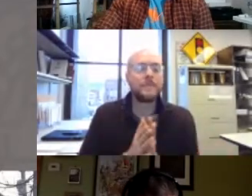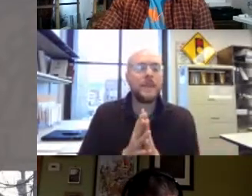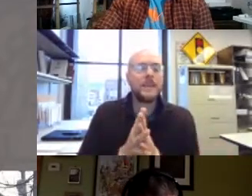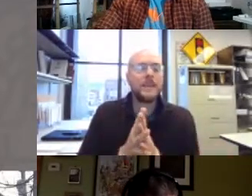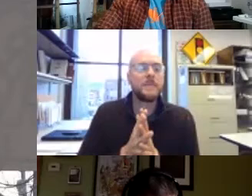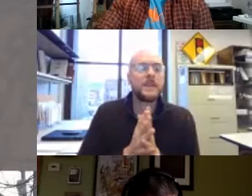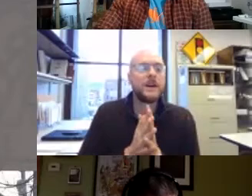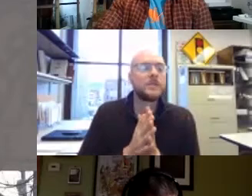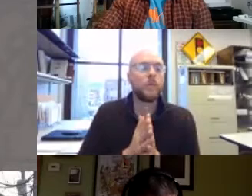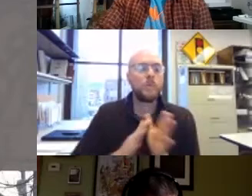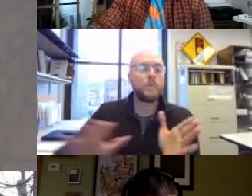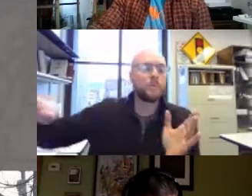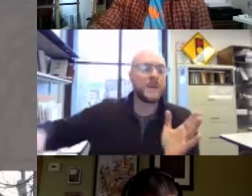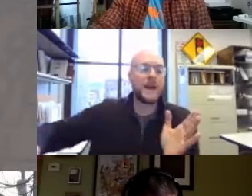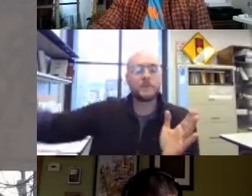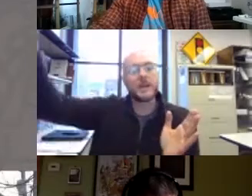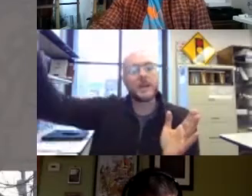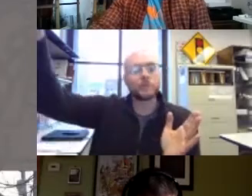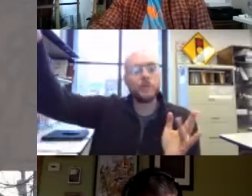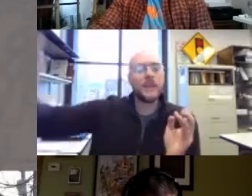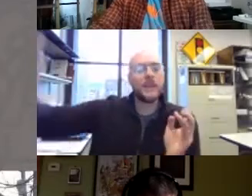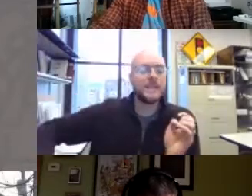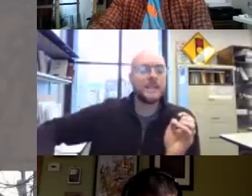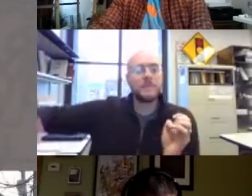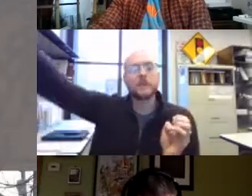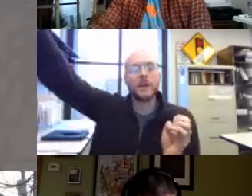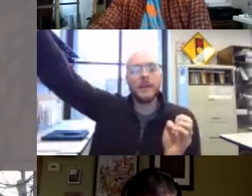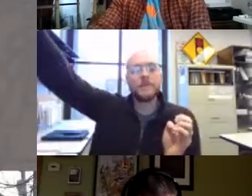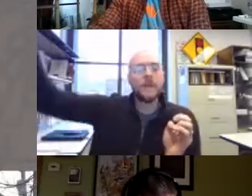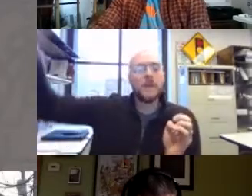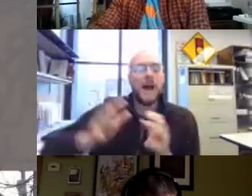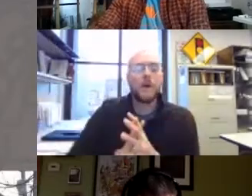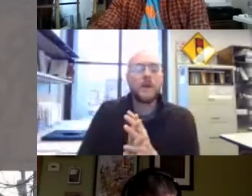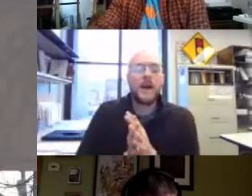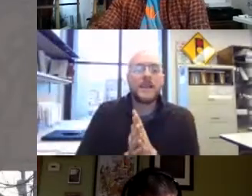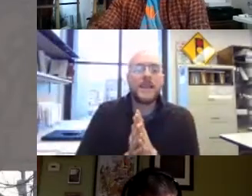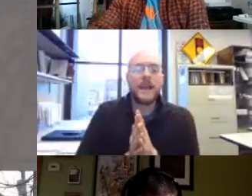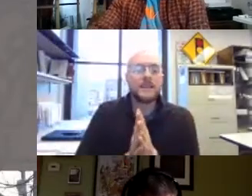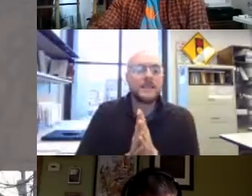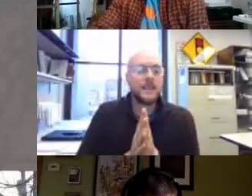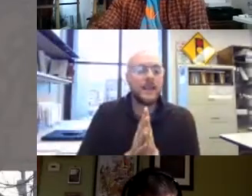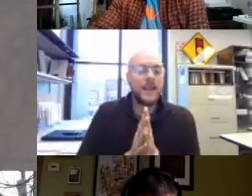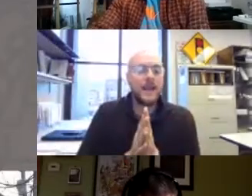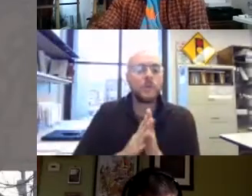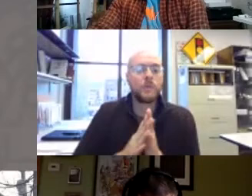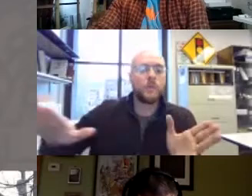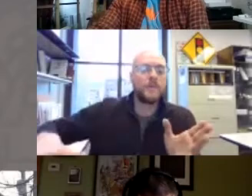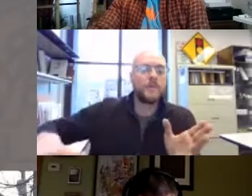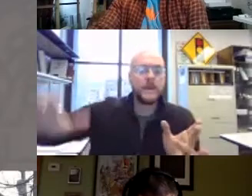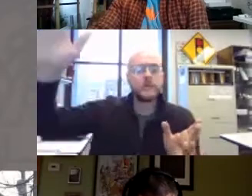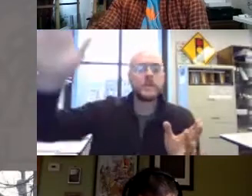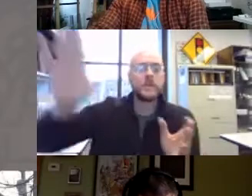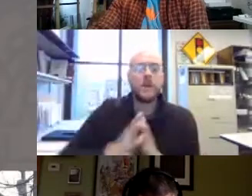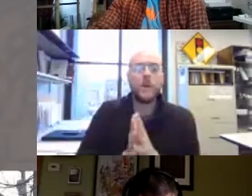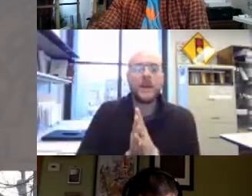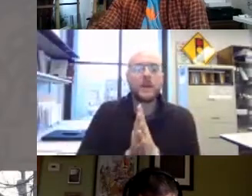accomplish that is because Brighton Road is on a bit of a grade. We find that at times when we